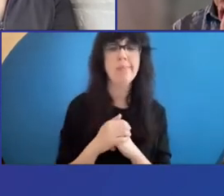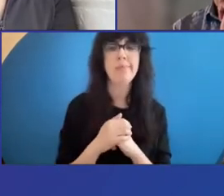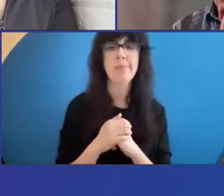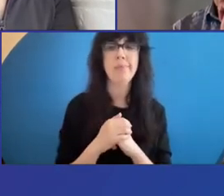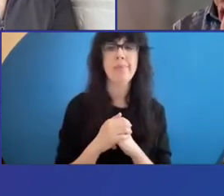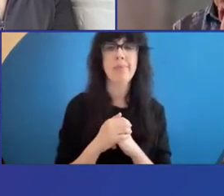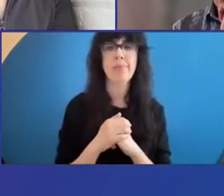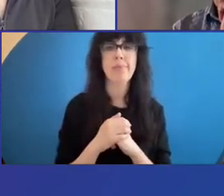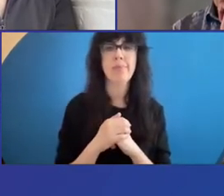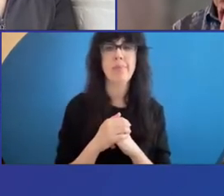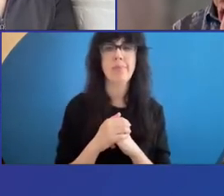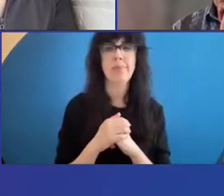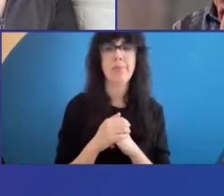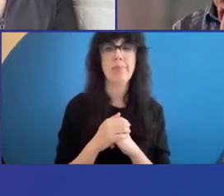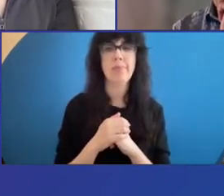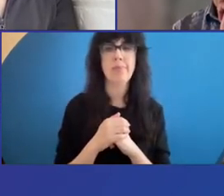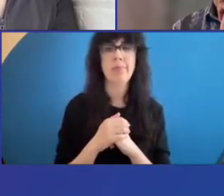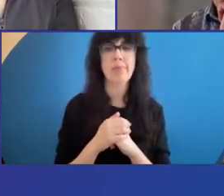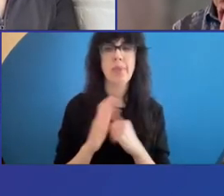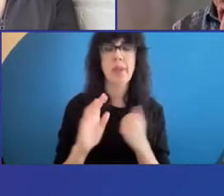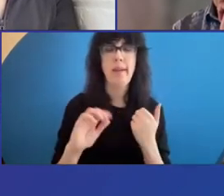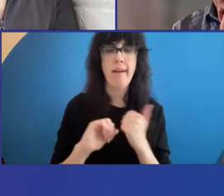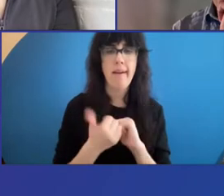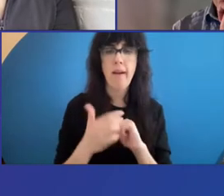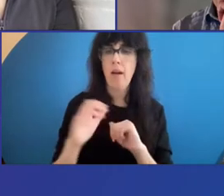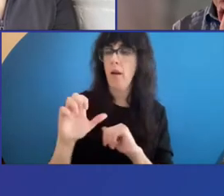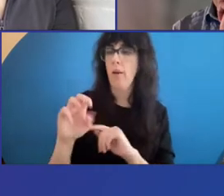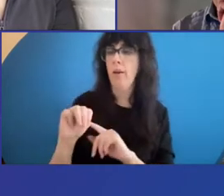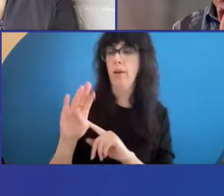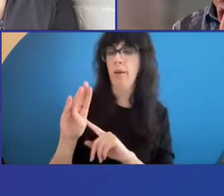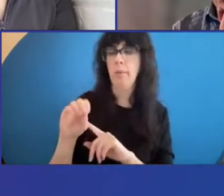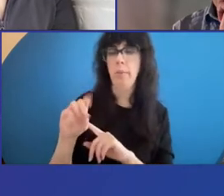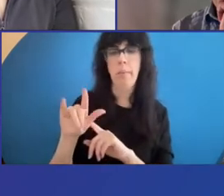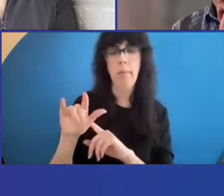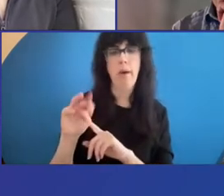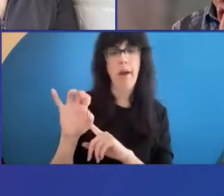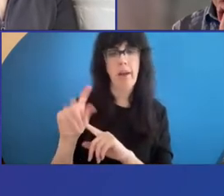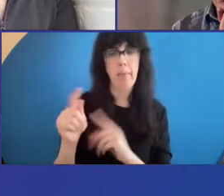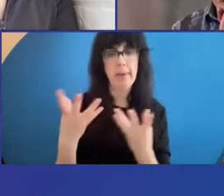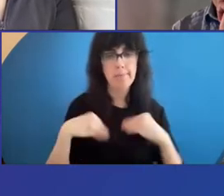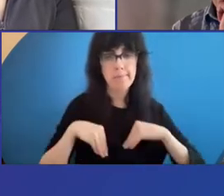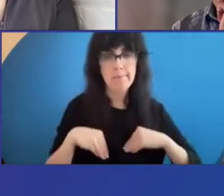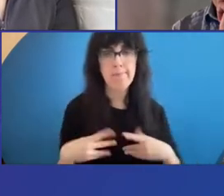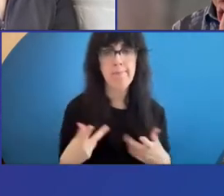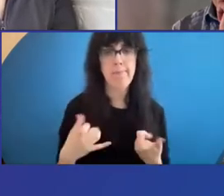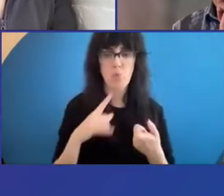was about the ways in which embodiment examines a deeper narrative.